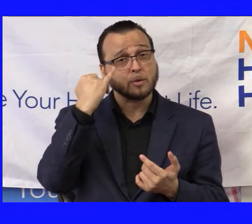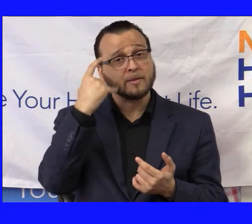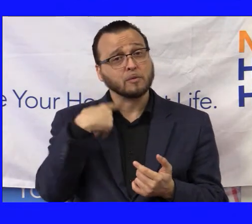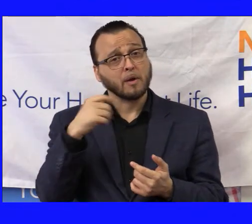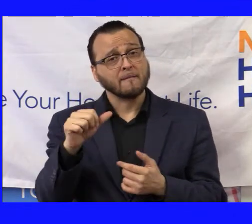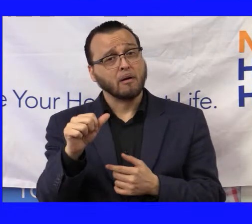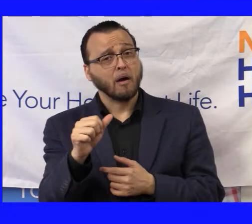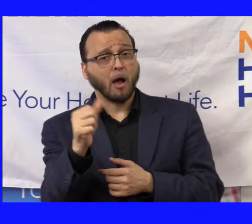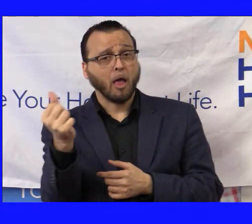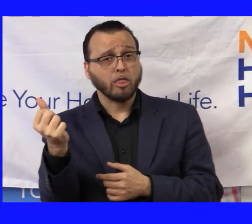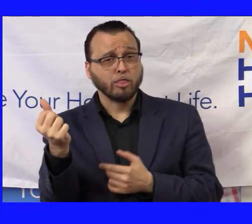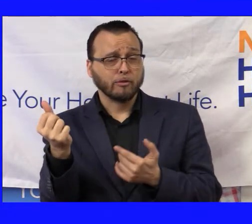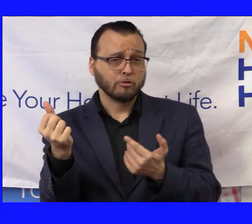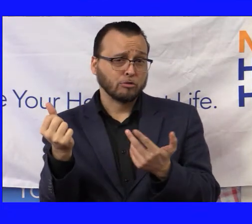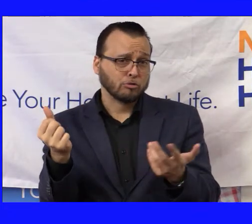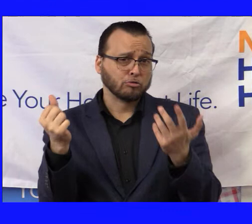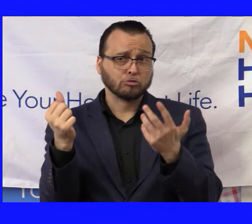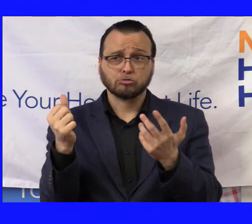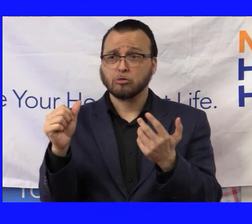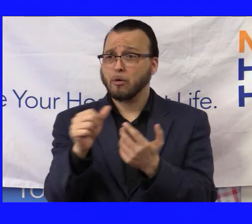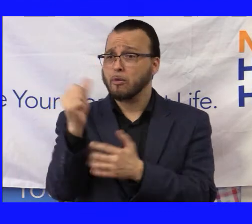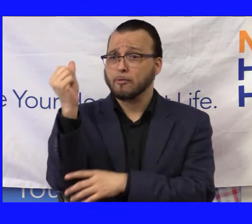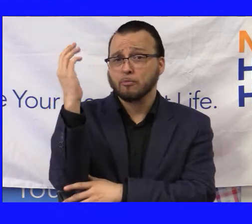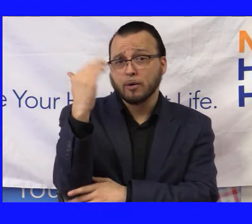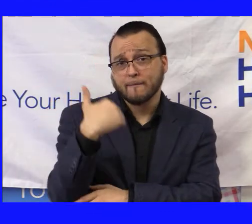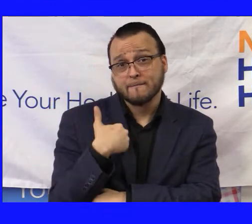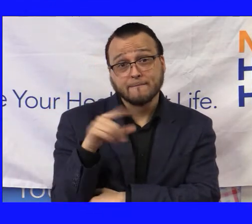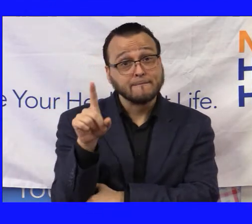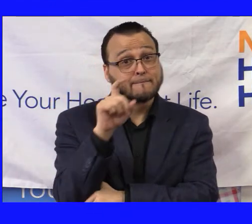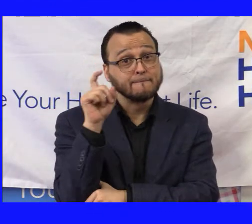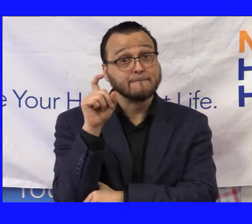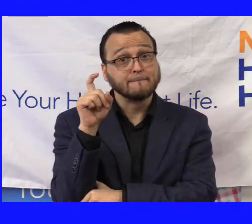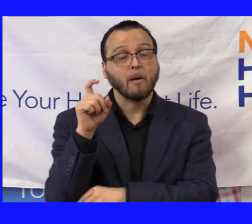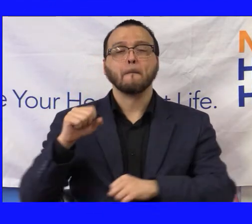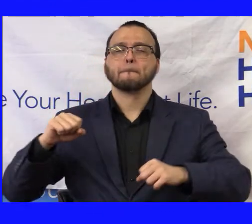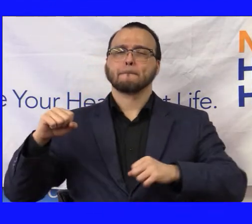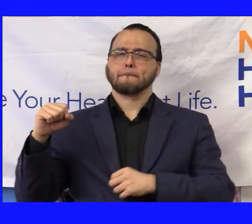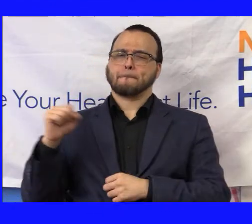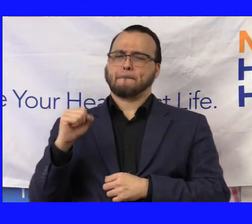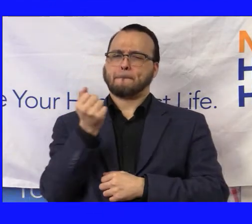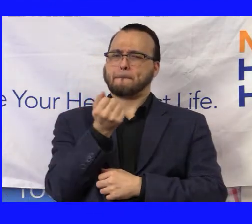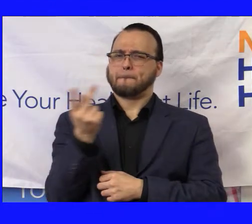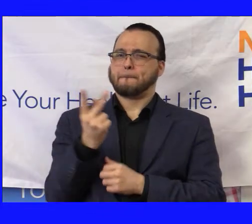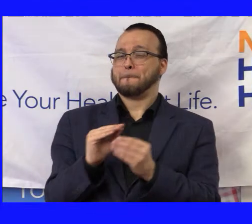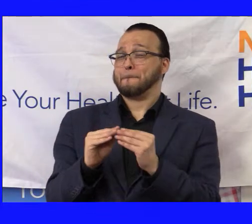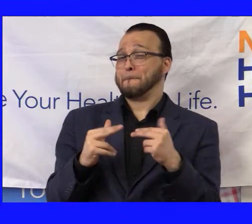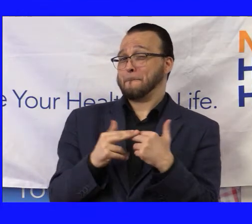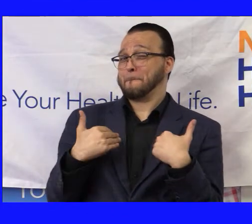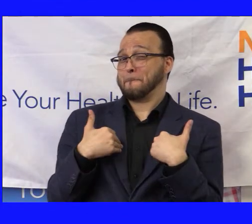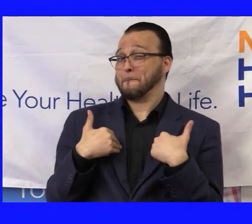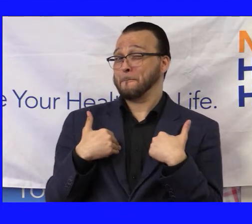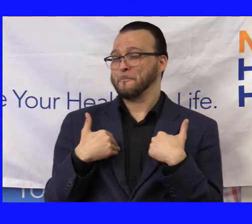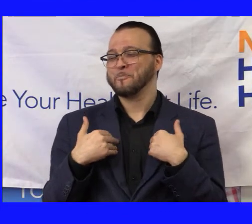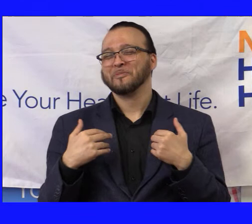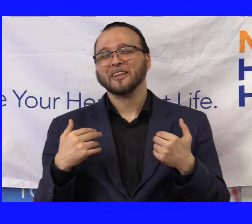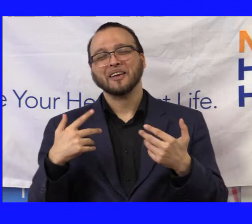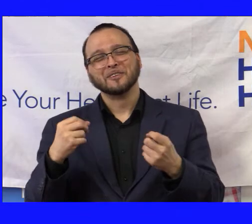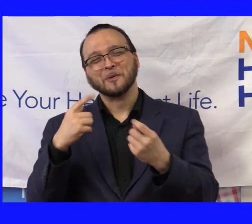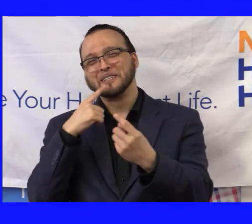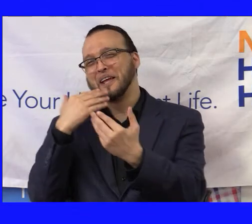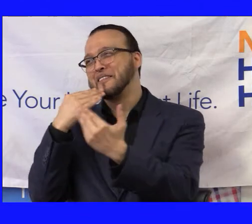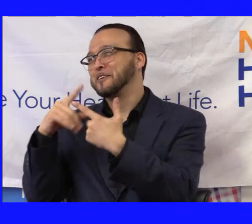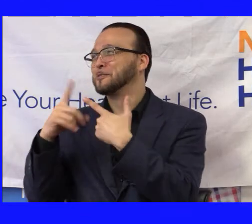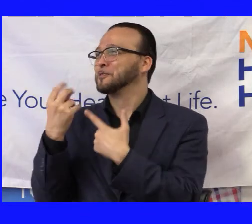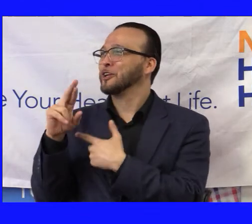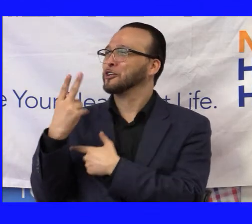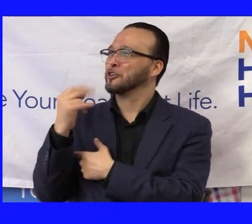other part of the presentation? Yes, we do have a few more slides. Okay. So I just wanted to thank Dr. Hart for